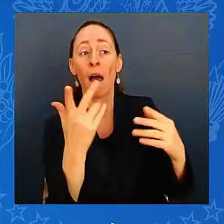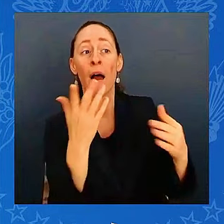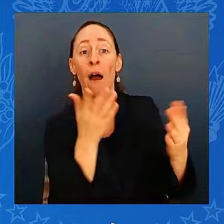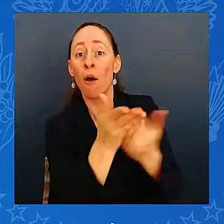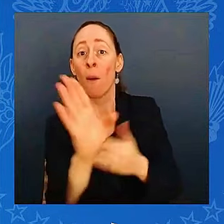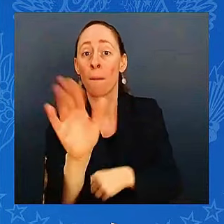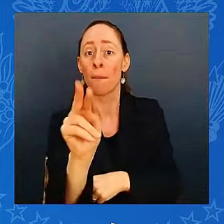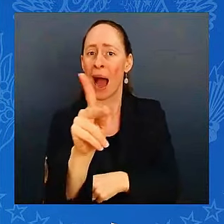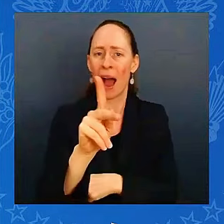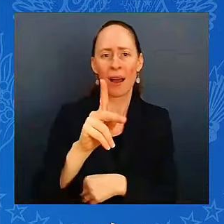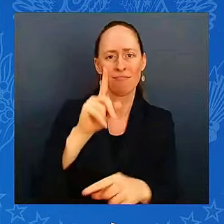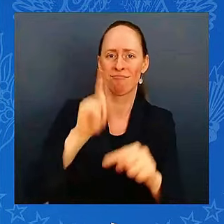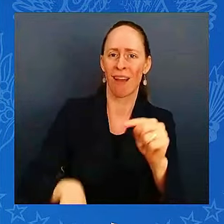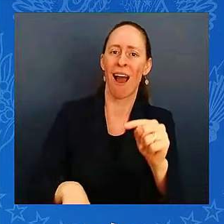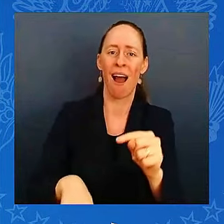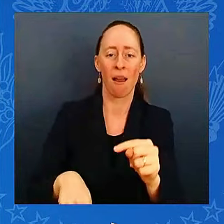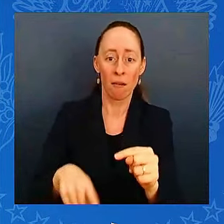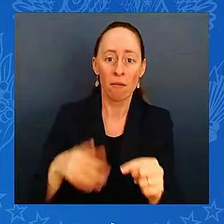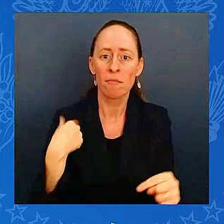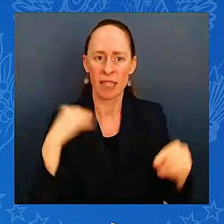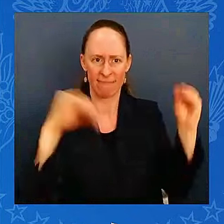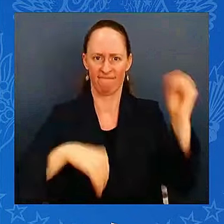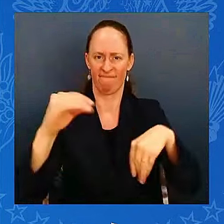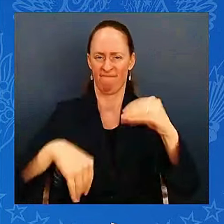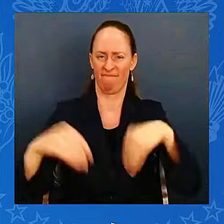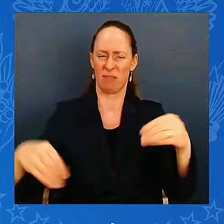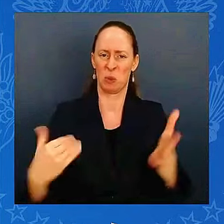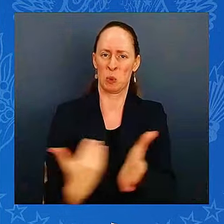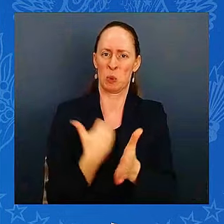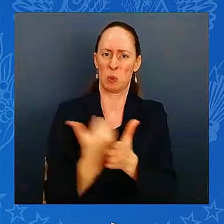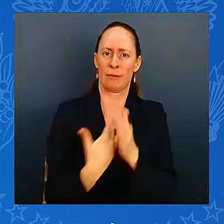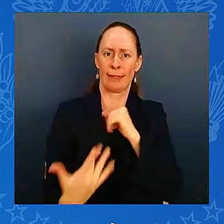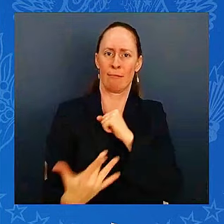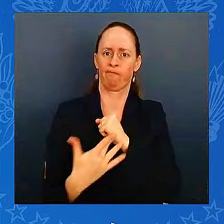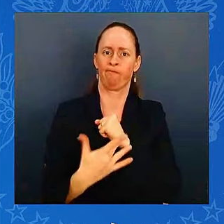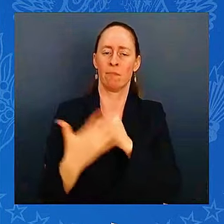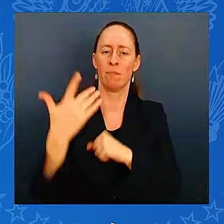powder coming across our border. Because I want to be clear,